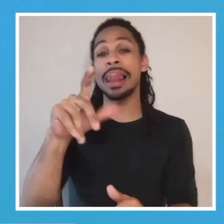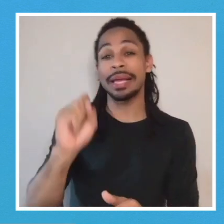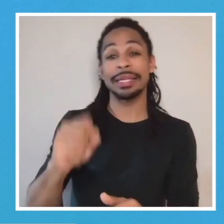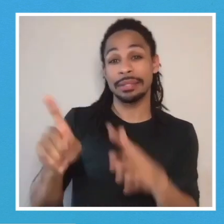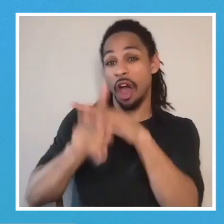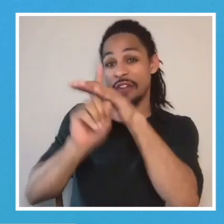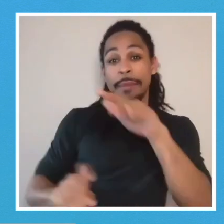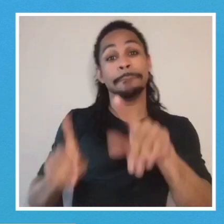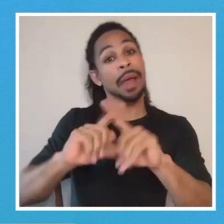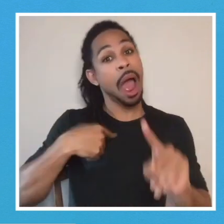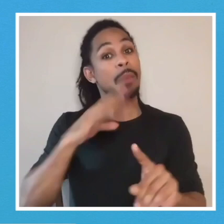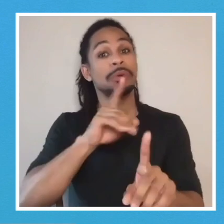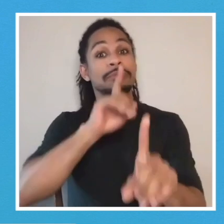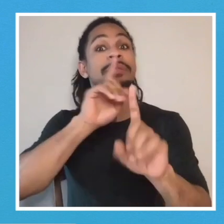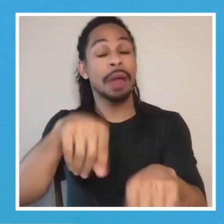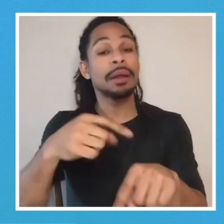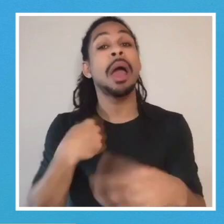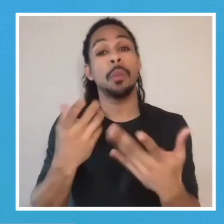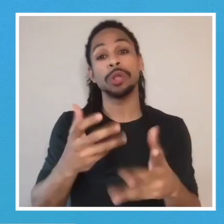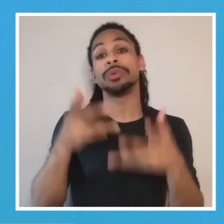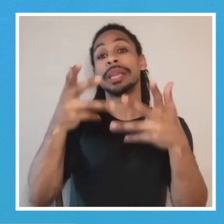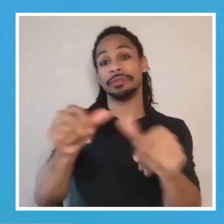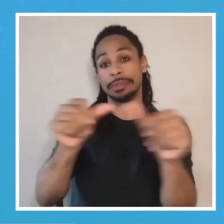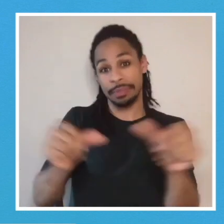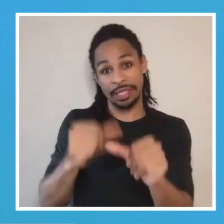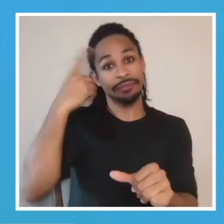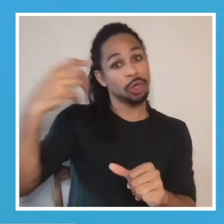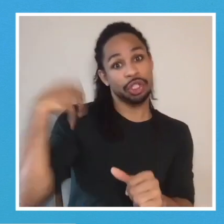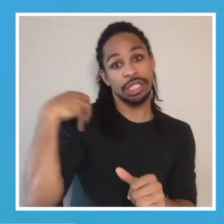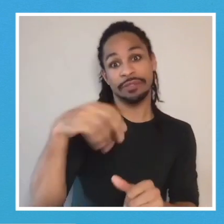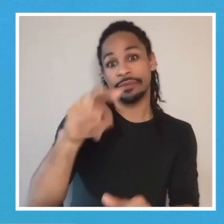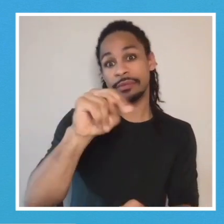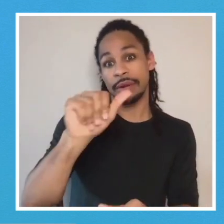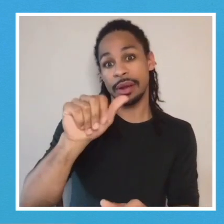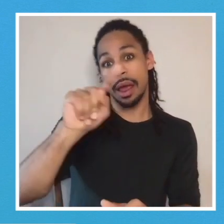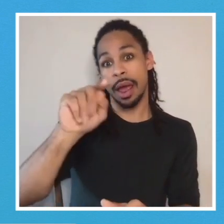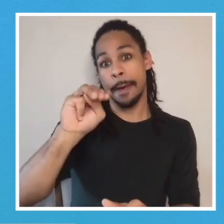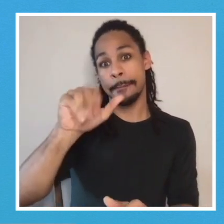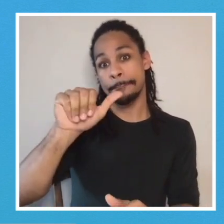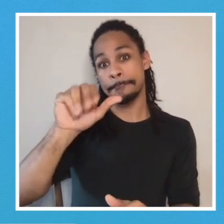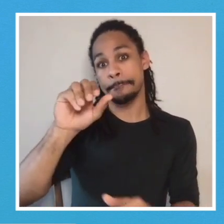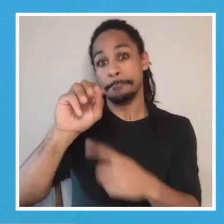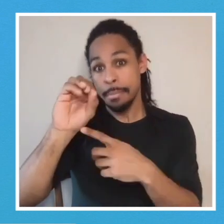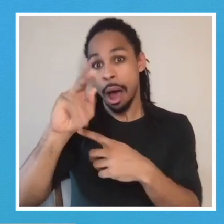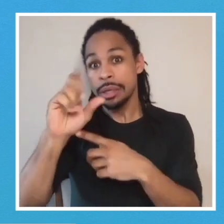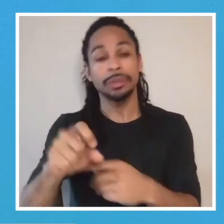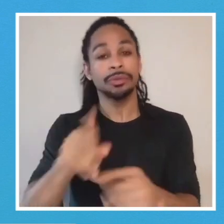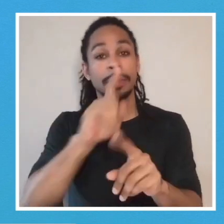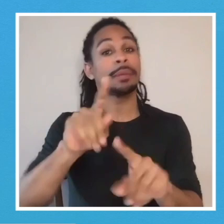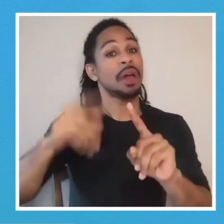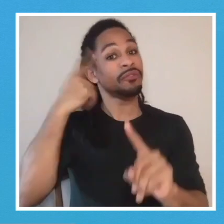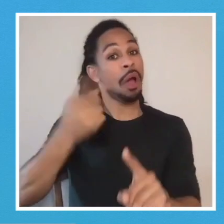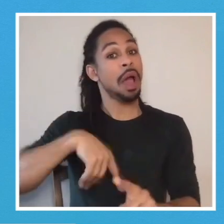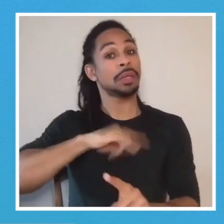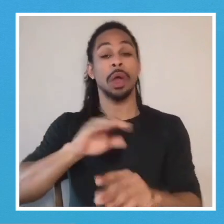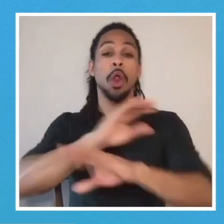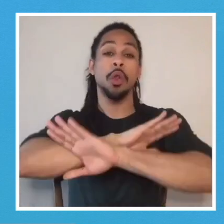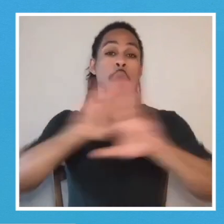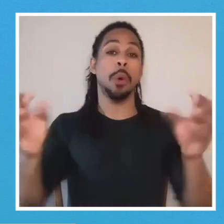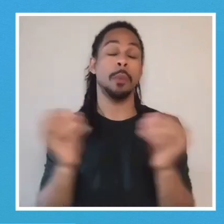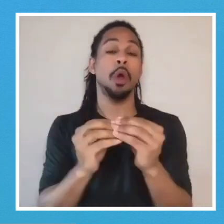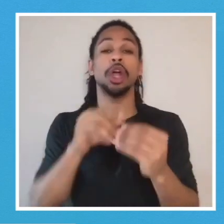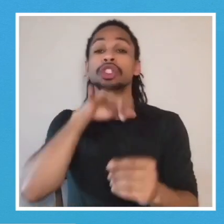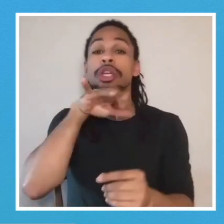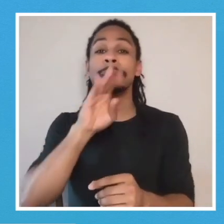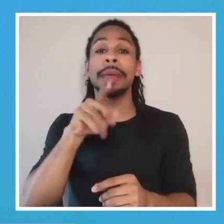something really quick, but I do want to leave space for Chief Namux to respond. But for us at No More Dirty Banks, it is people, please go to the website.